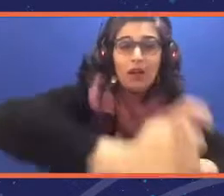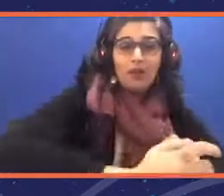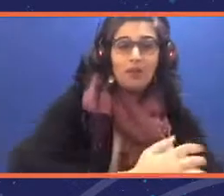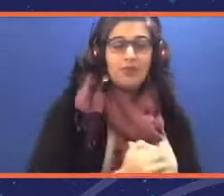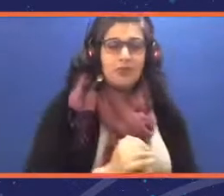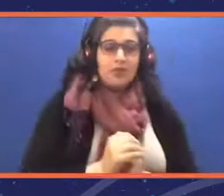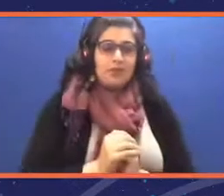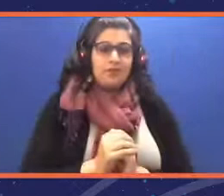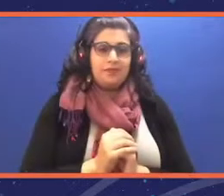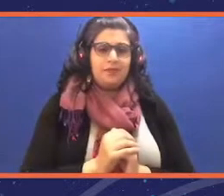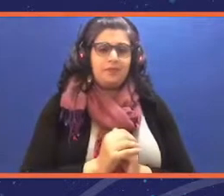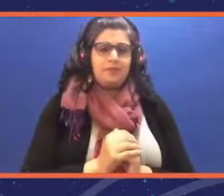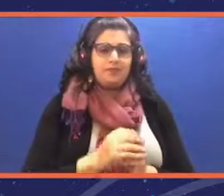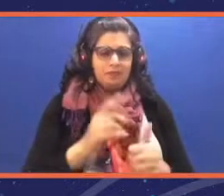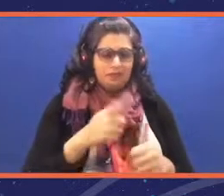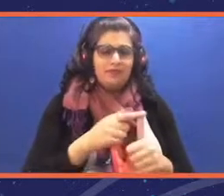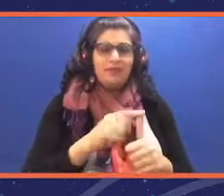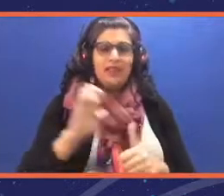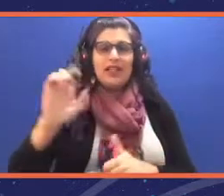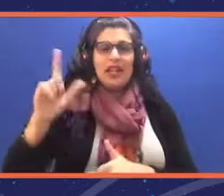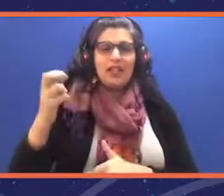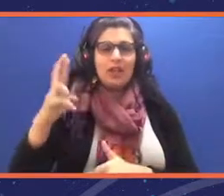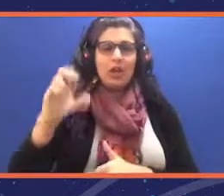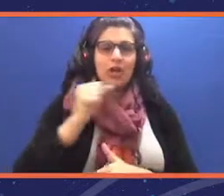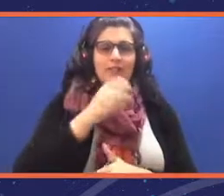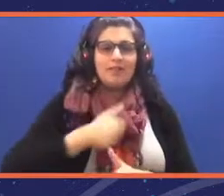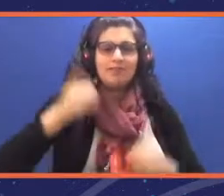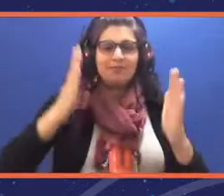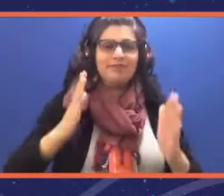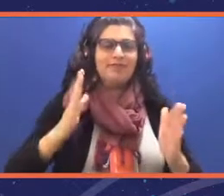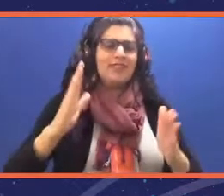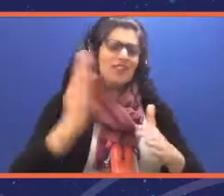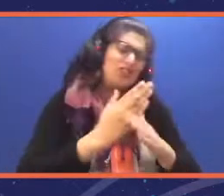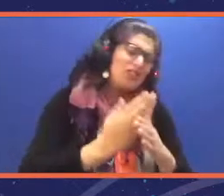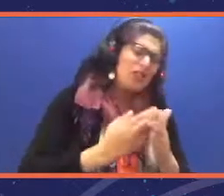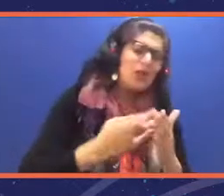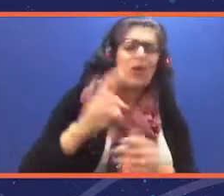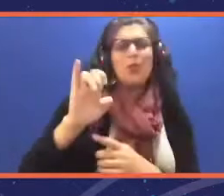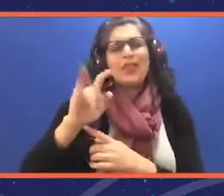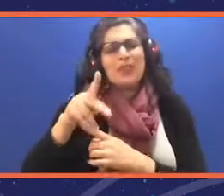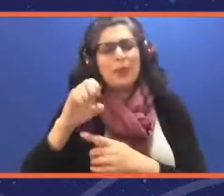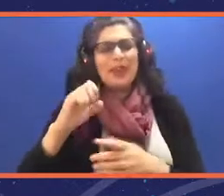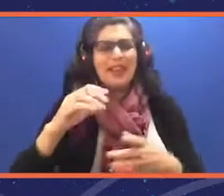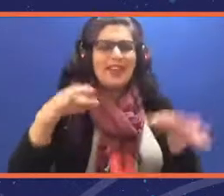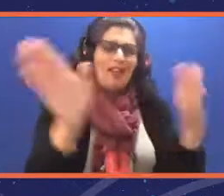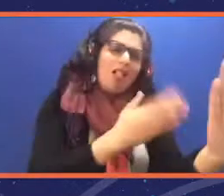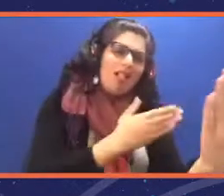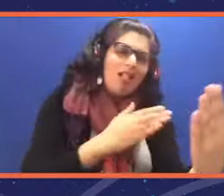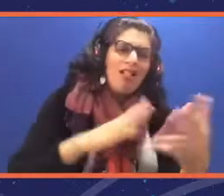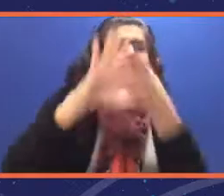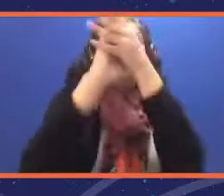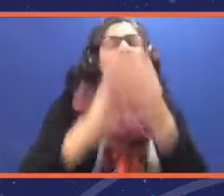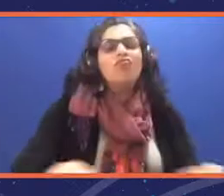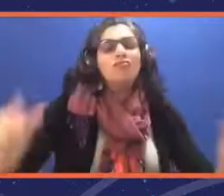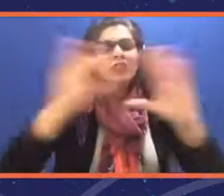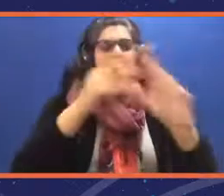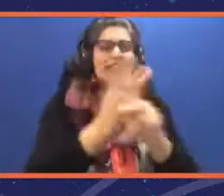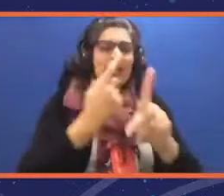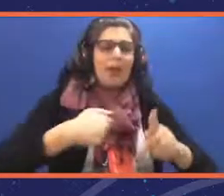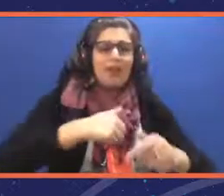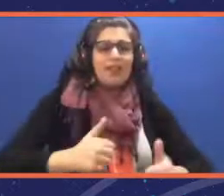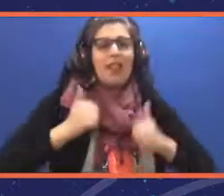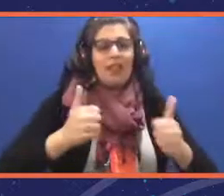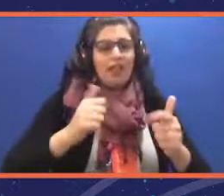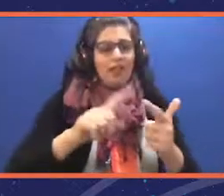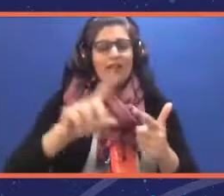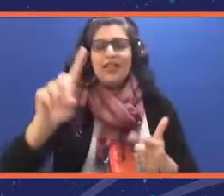I'm talking about the elders who are sharing recipes and telling stories to keep us alive. The disabled organizer working daily from their